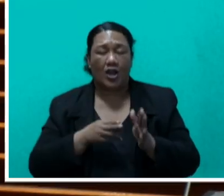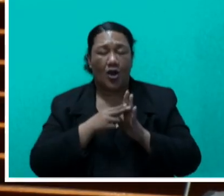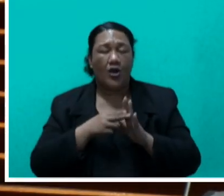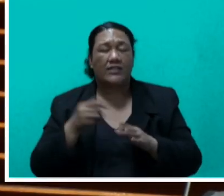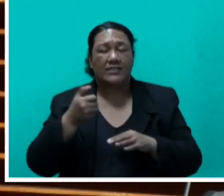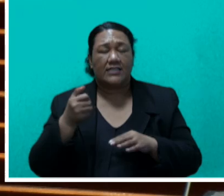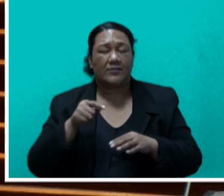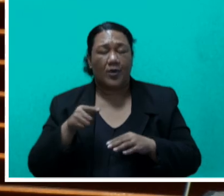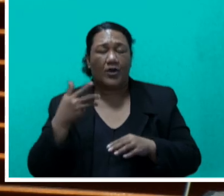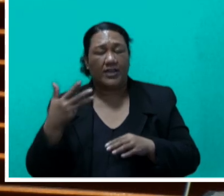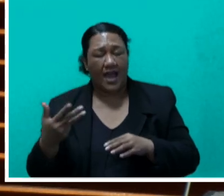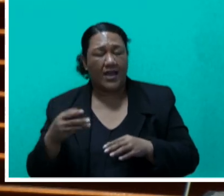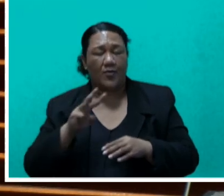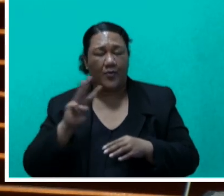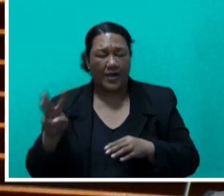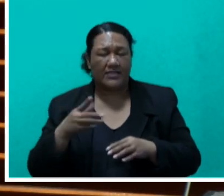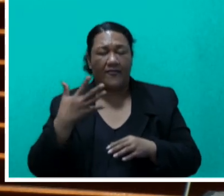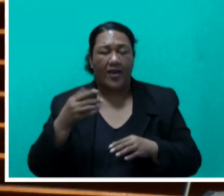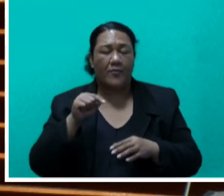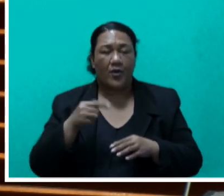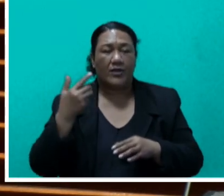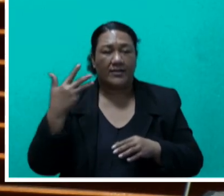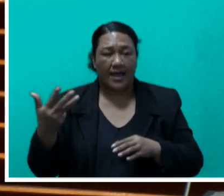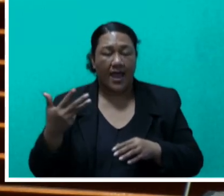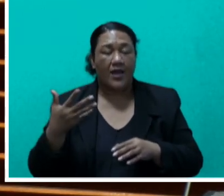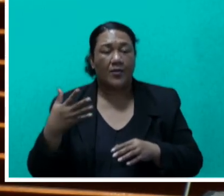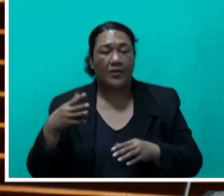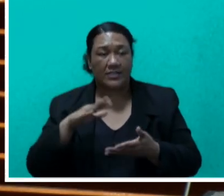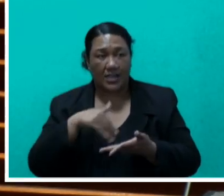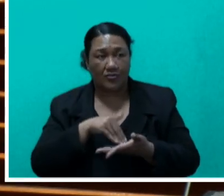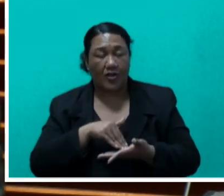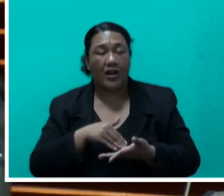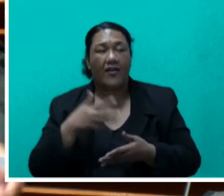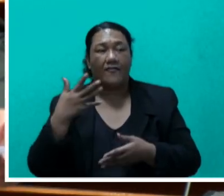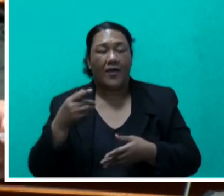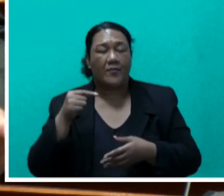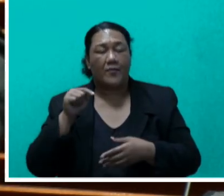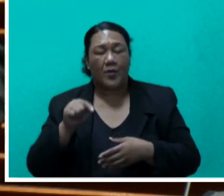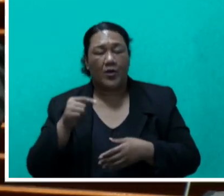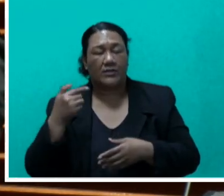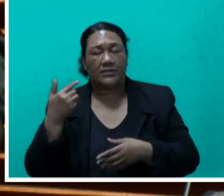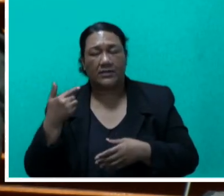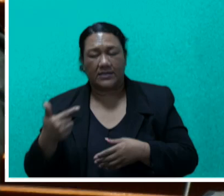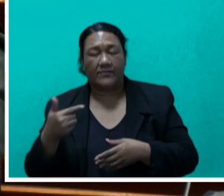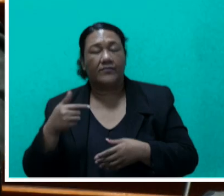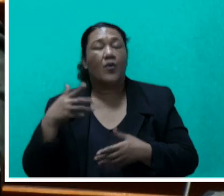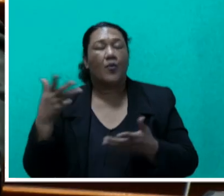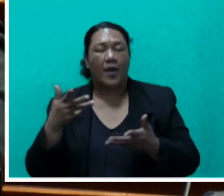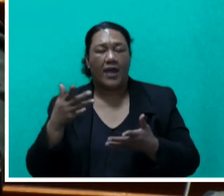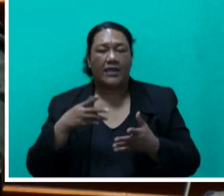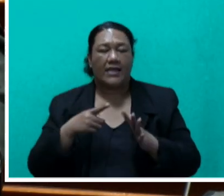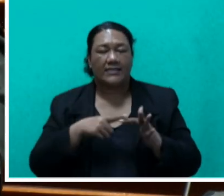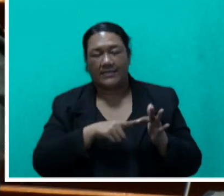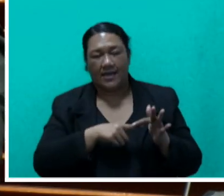Division, 5.9 kilometers in the Central Division, and 5 kilometers in the Eastern Division. These rural farm roads were